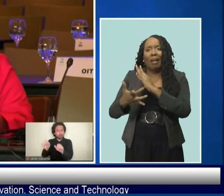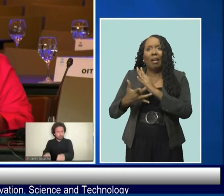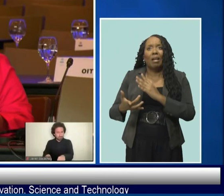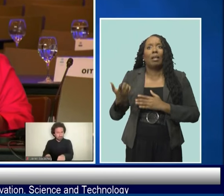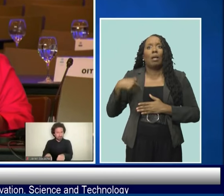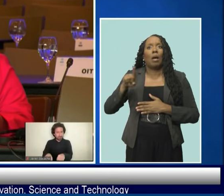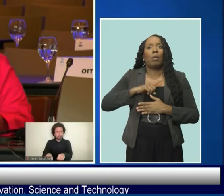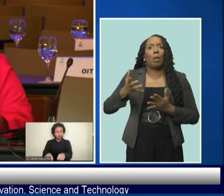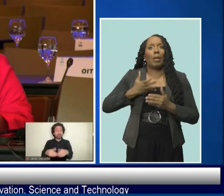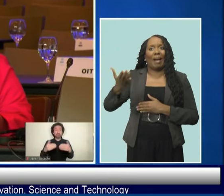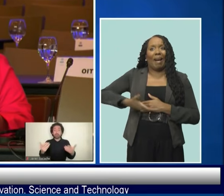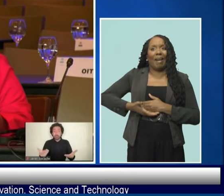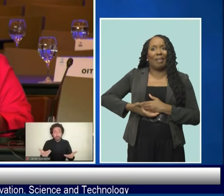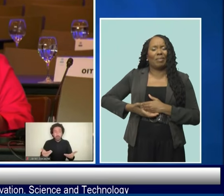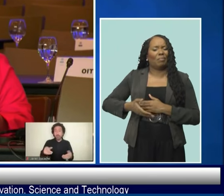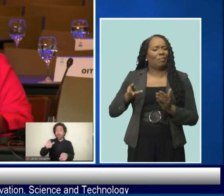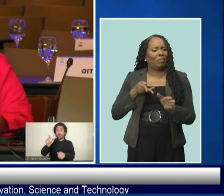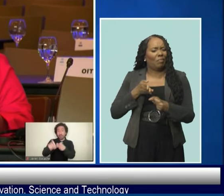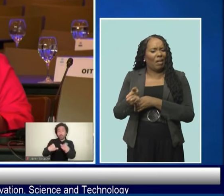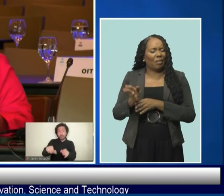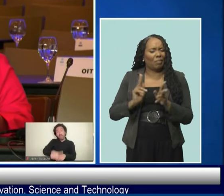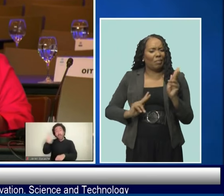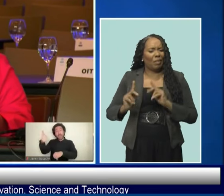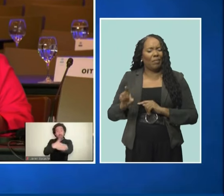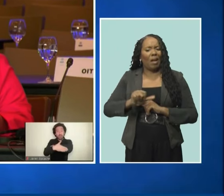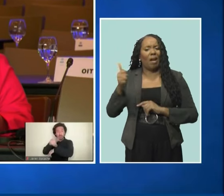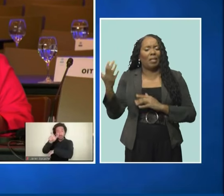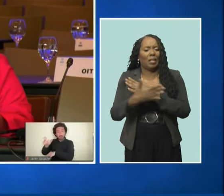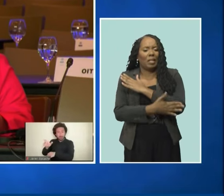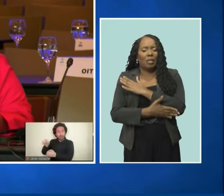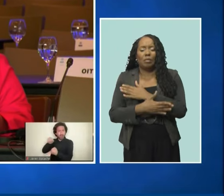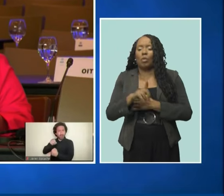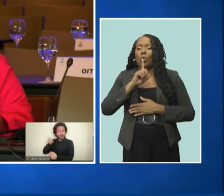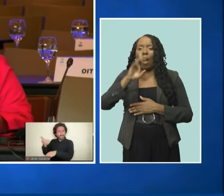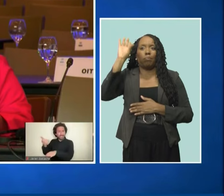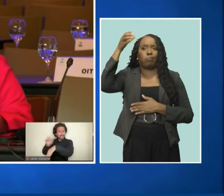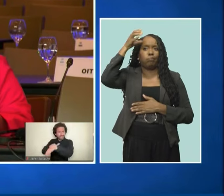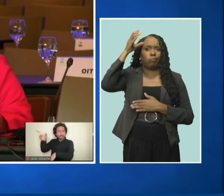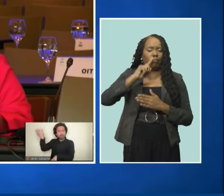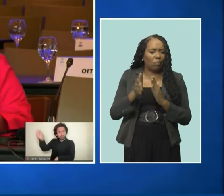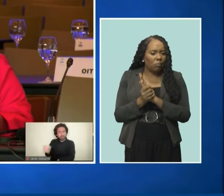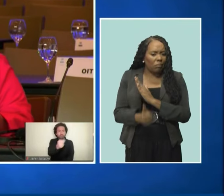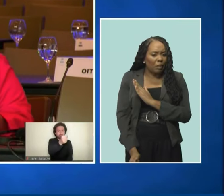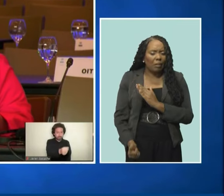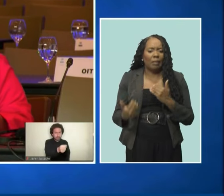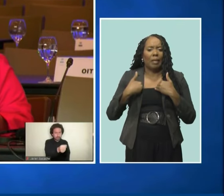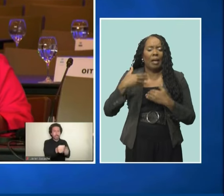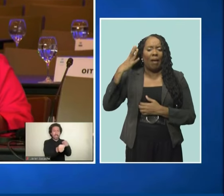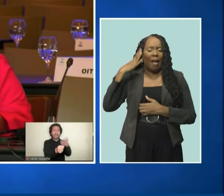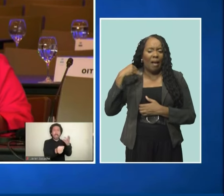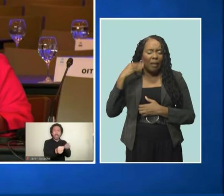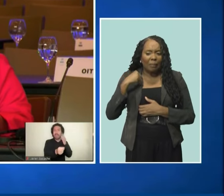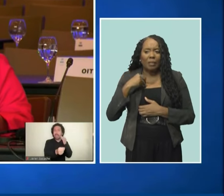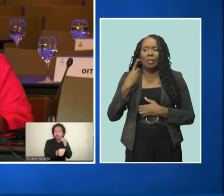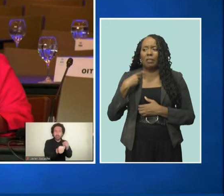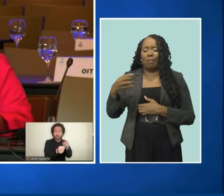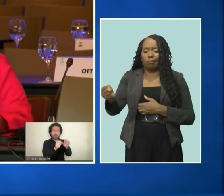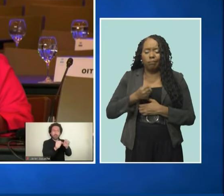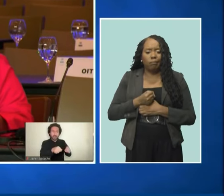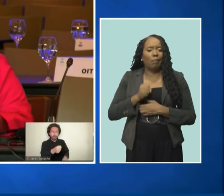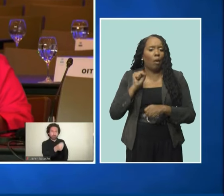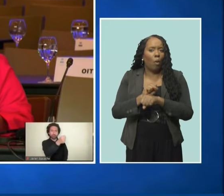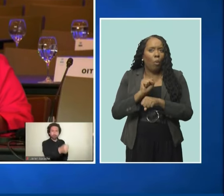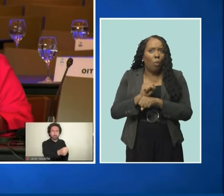contract professionals from other countries who have the expertise and experience to fill vacancies and to